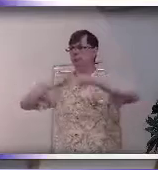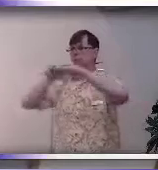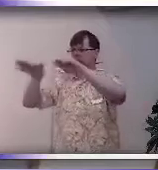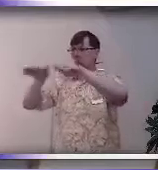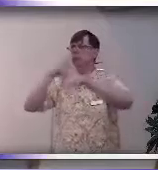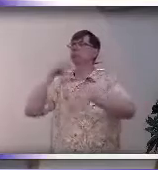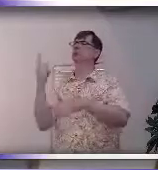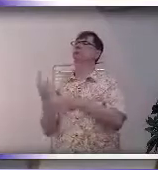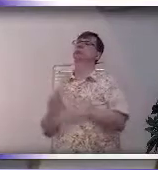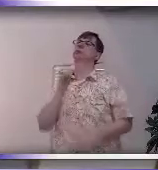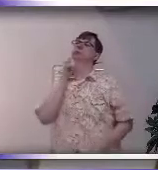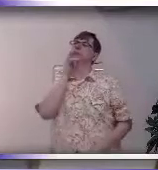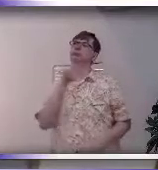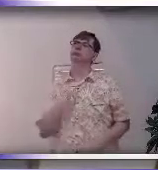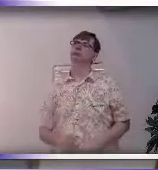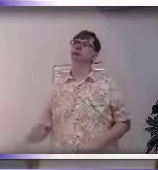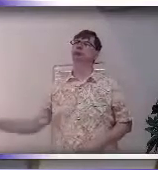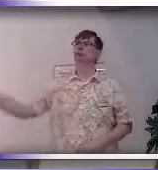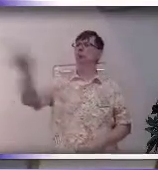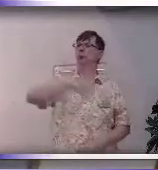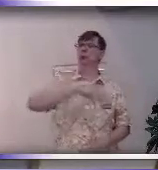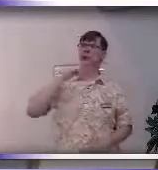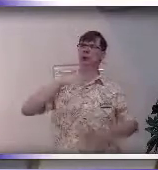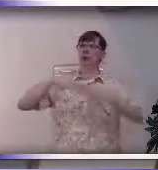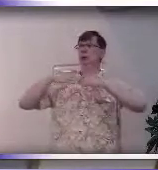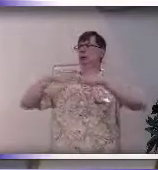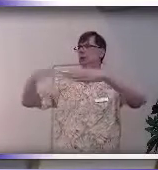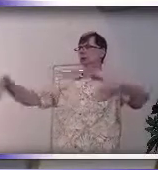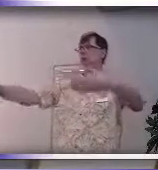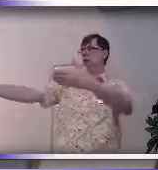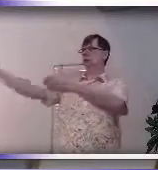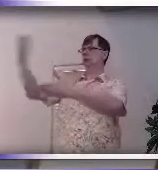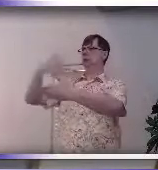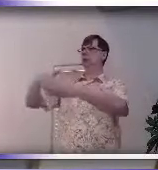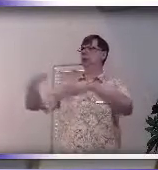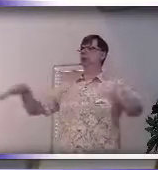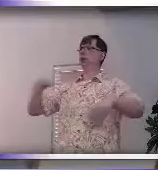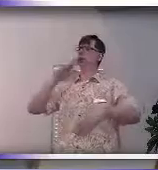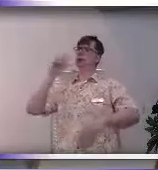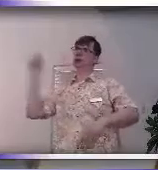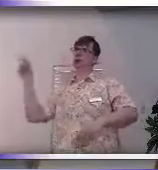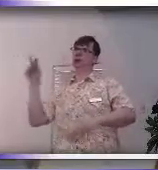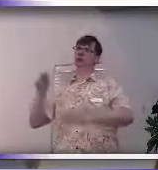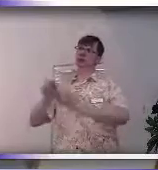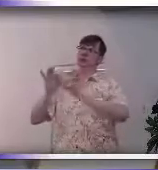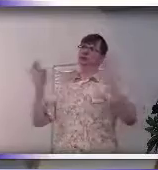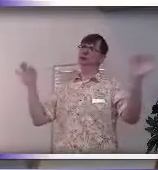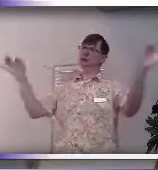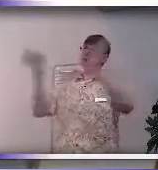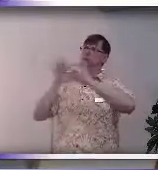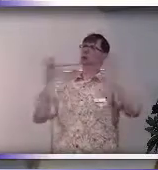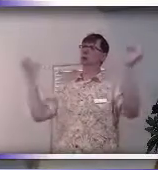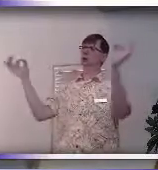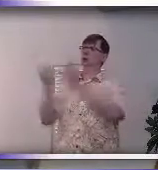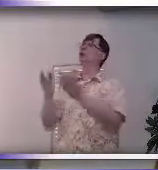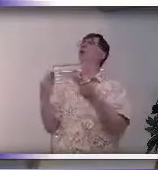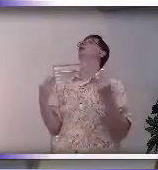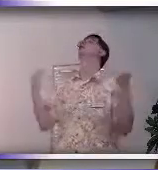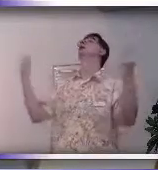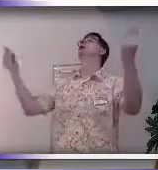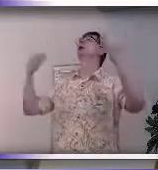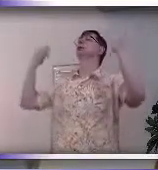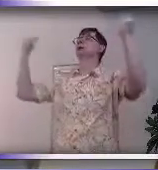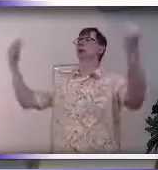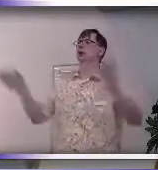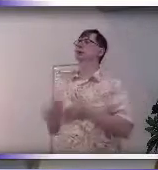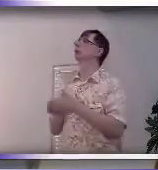as, we are still trying to move into a post-racial society. There's lots of ways we